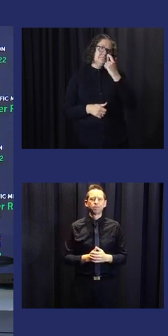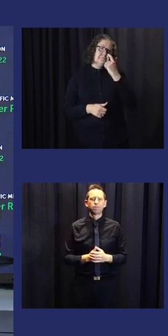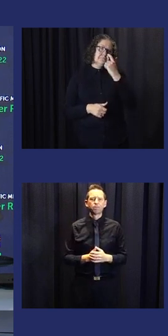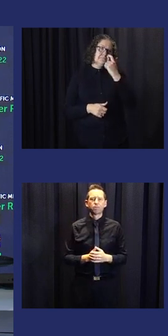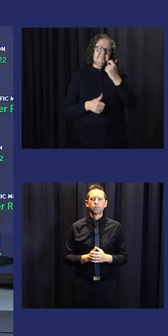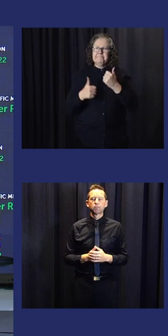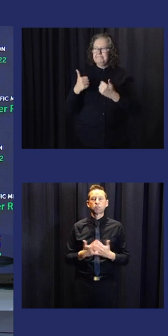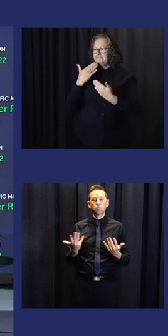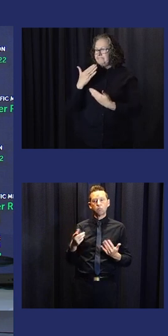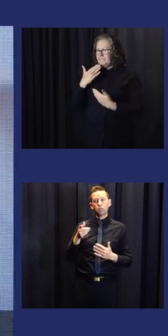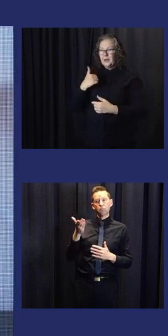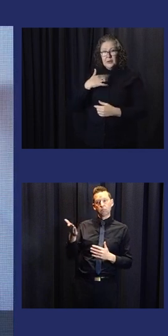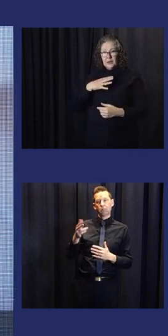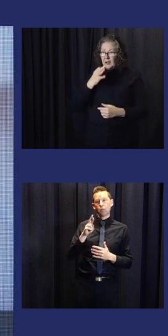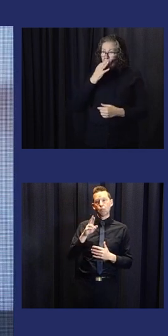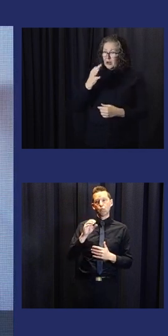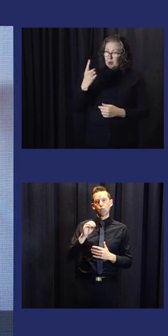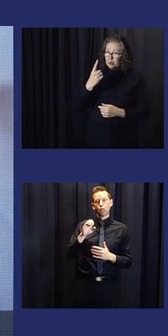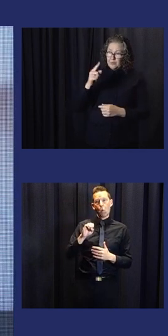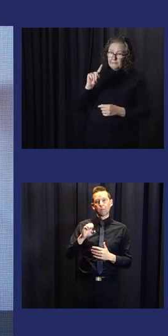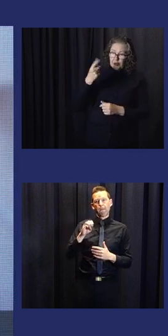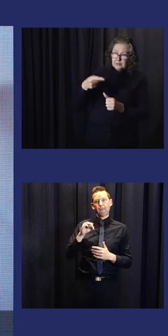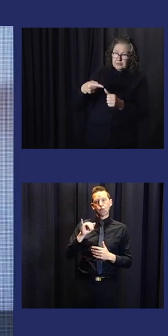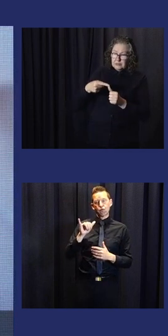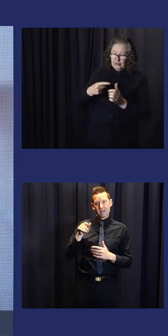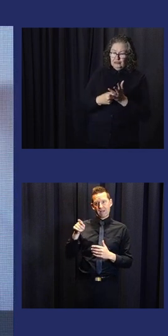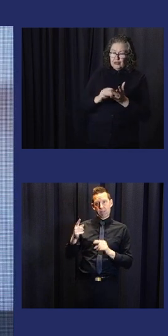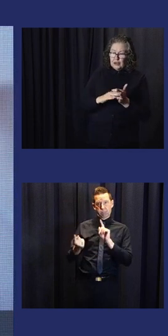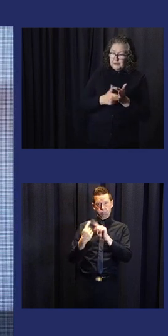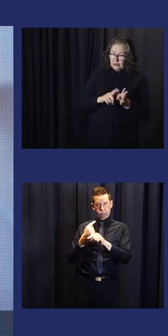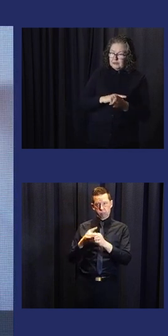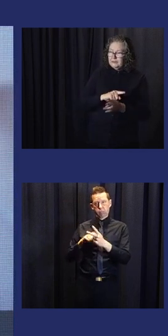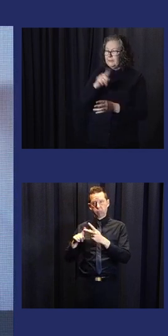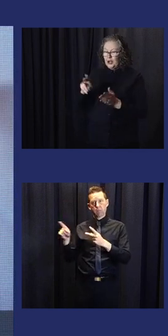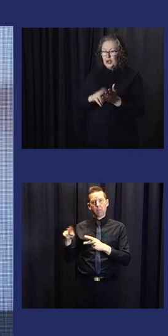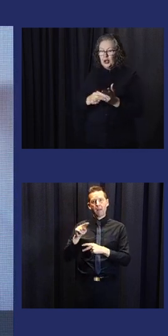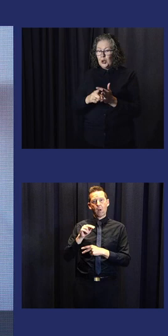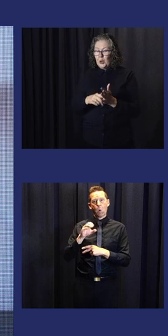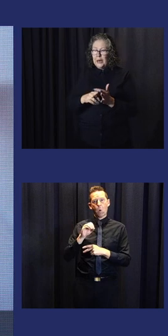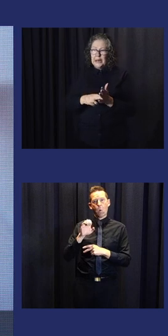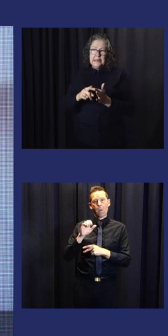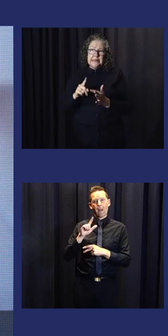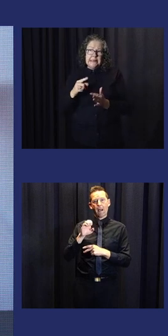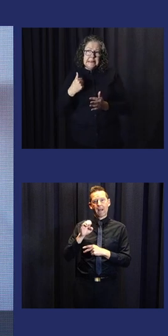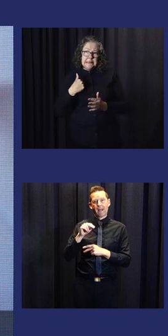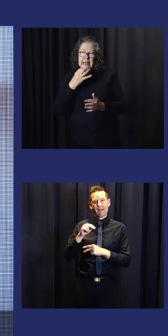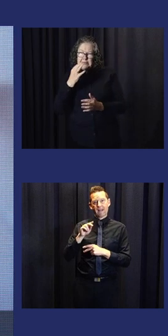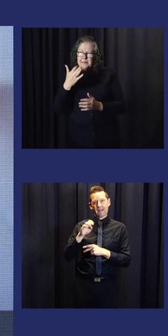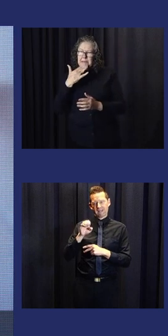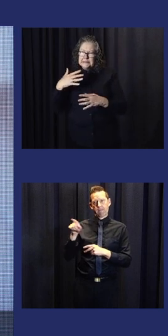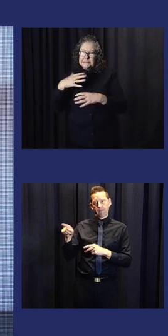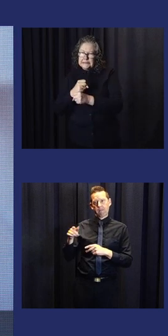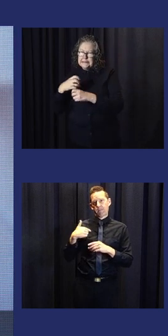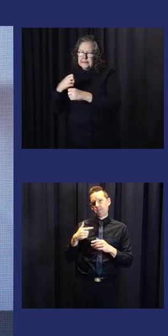Perhaps I could ask for responses first from Rosemary and then Nolene, but could I just mention we're running behind time a bit, so if we could be a bit succinct, that would be